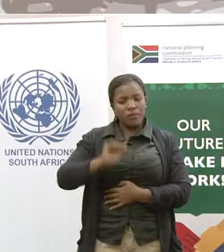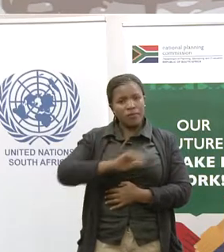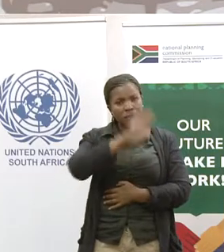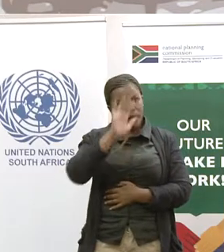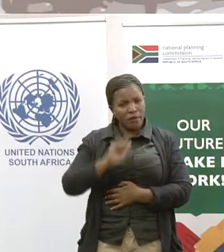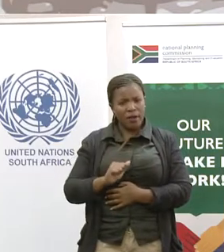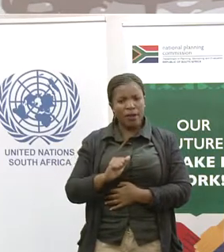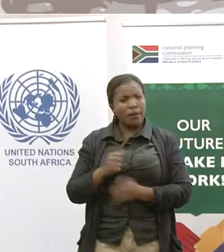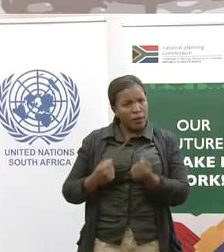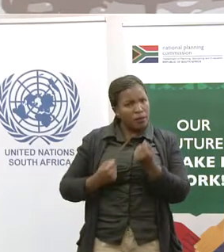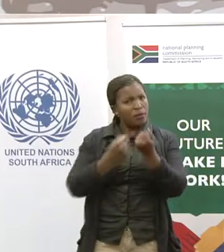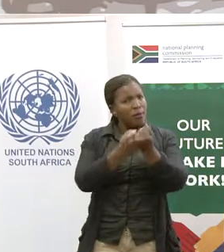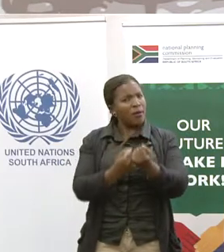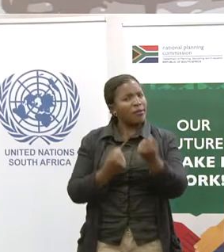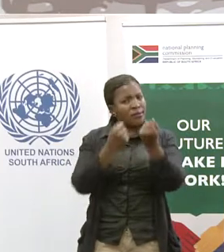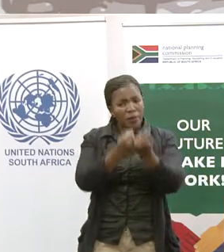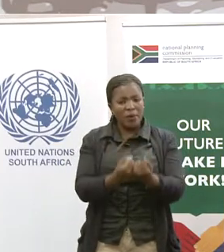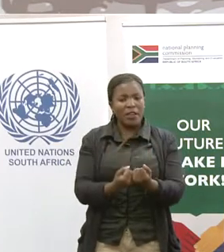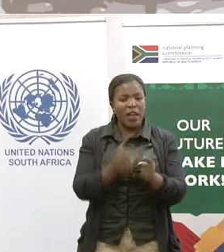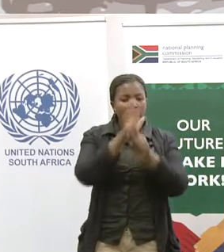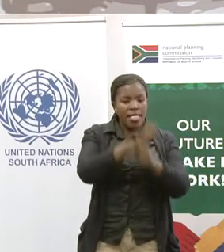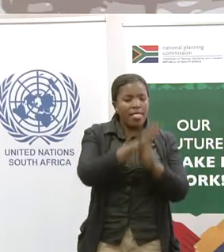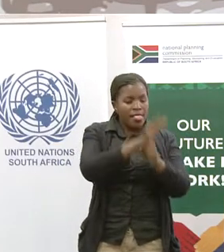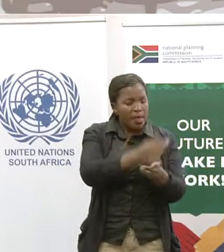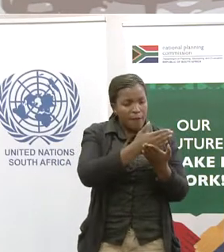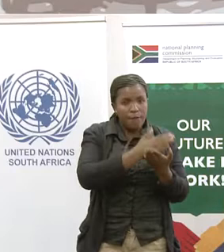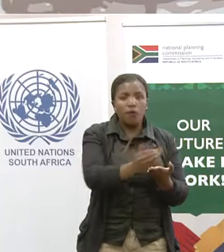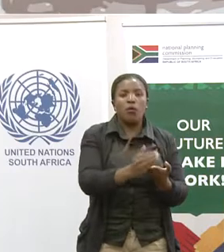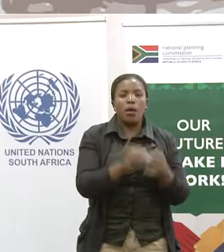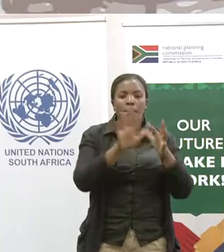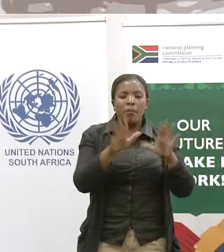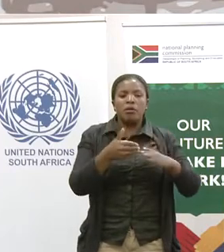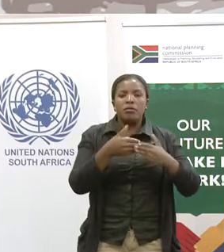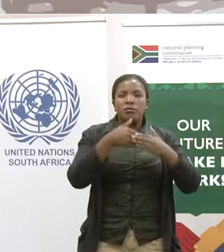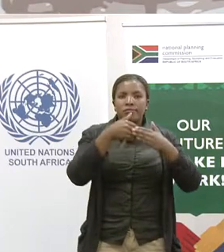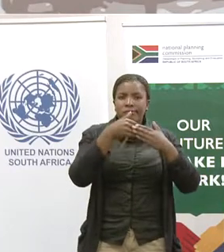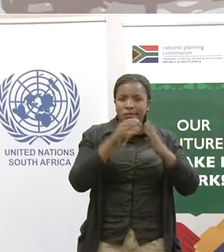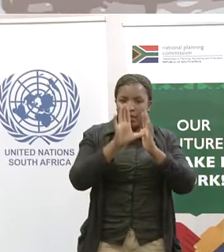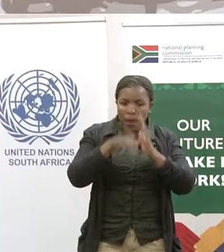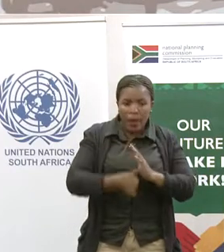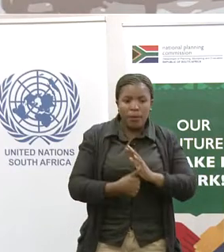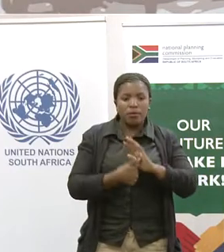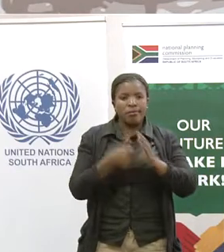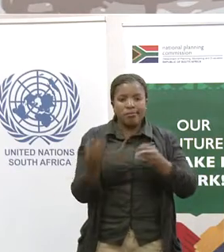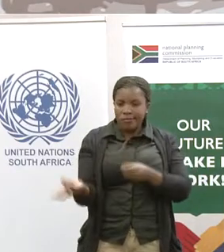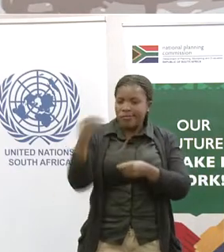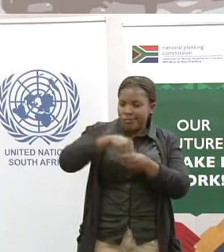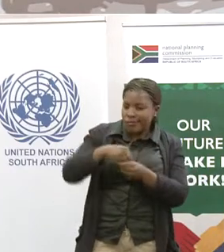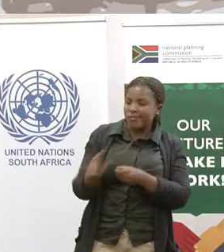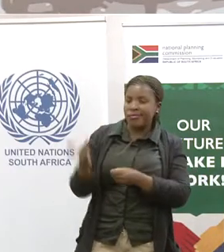the occasion and combating discrimination against people with disability and all others